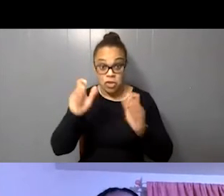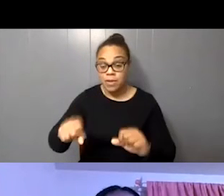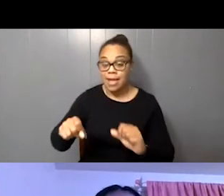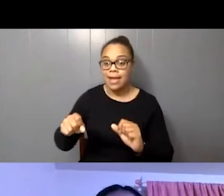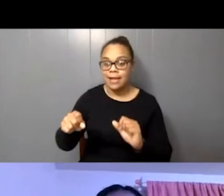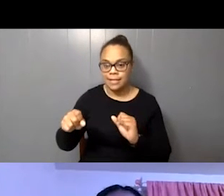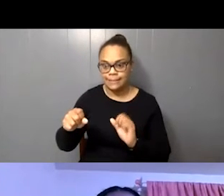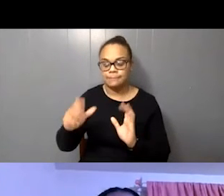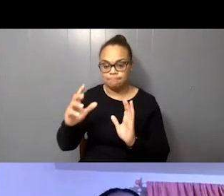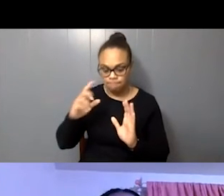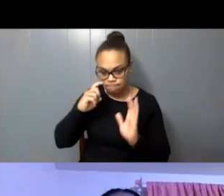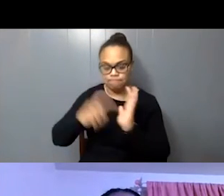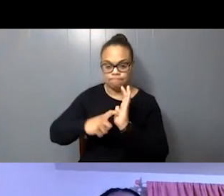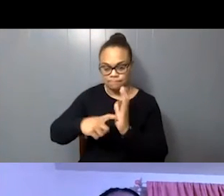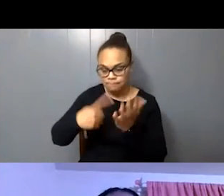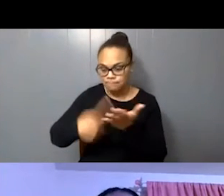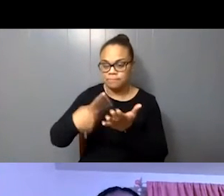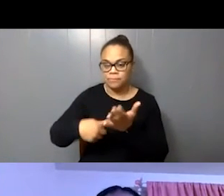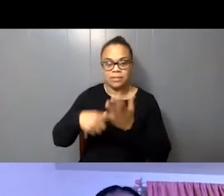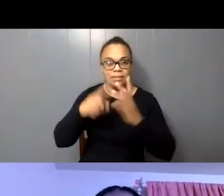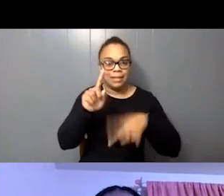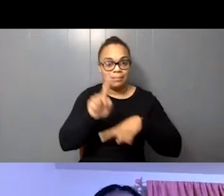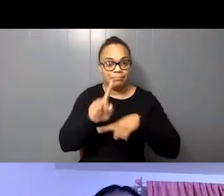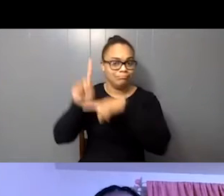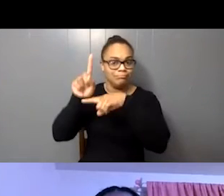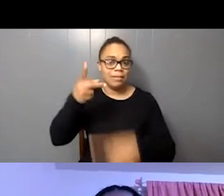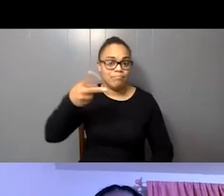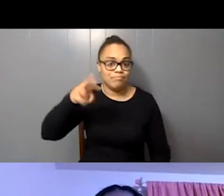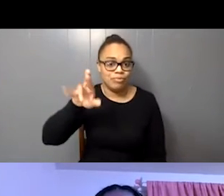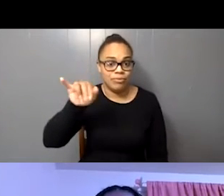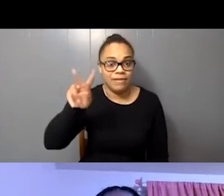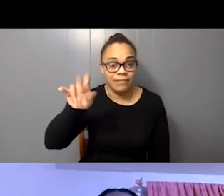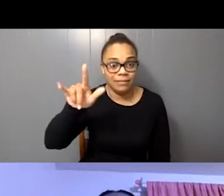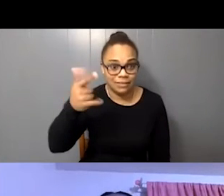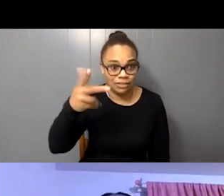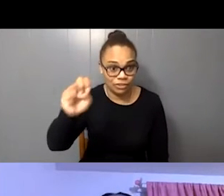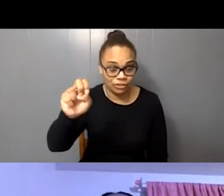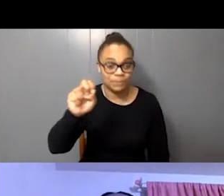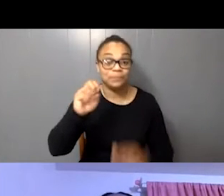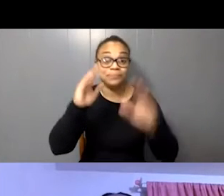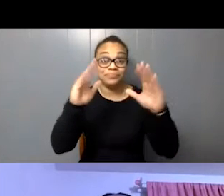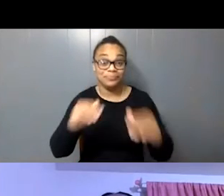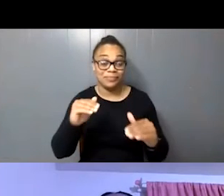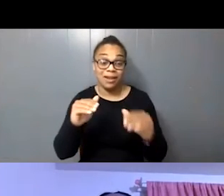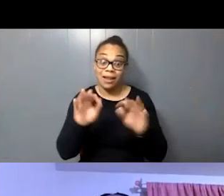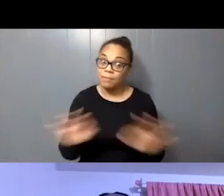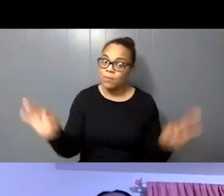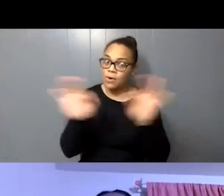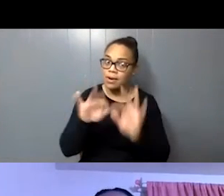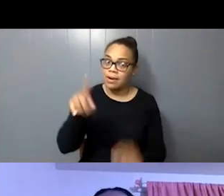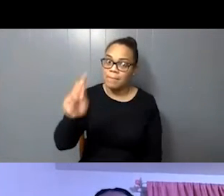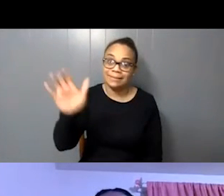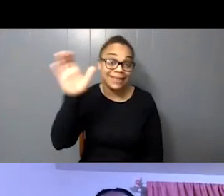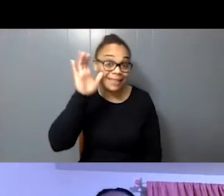Listen more, speak less. I feel like this is one of the most important things, is to listen, because a lot of people, when there's something that they